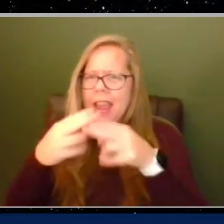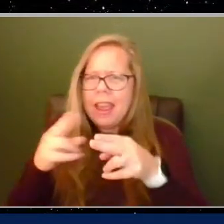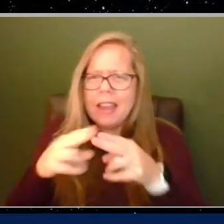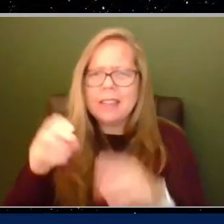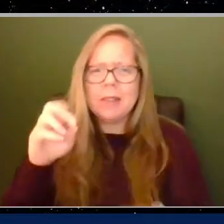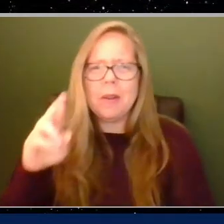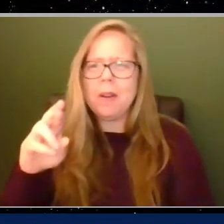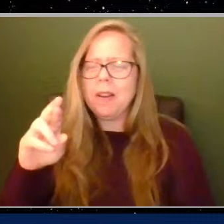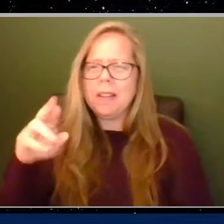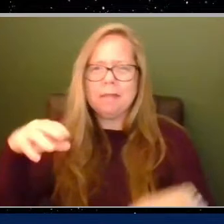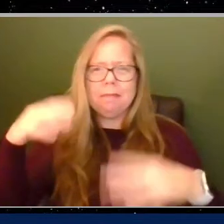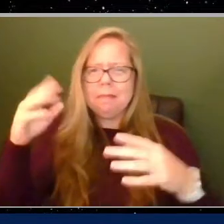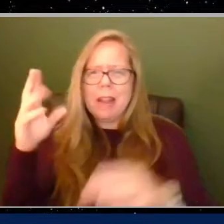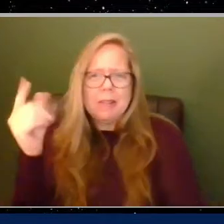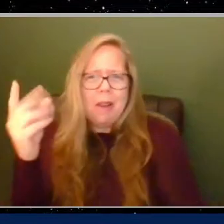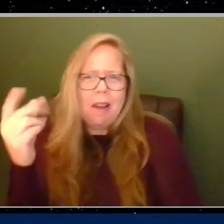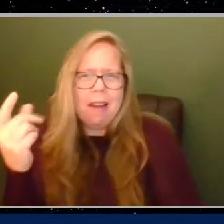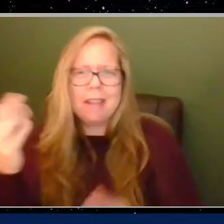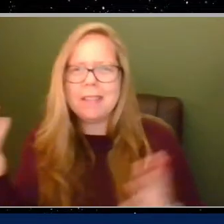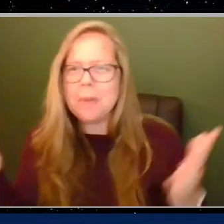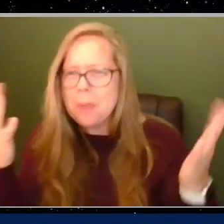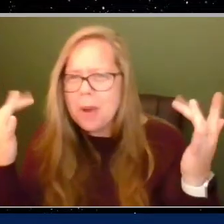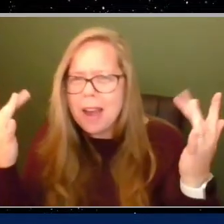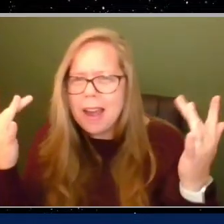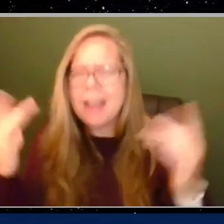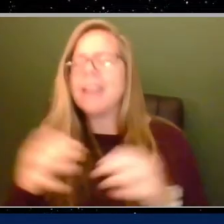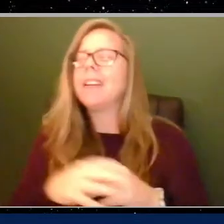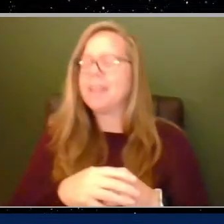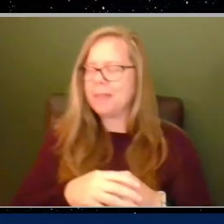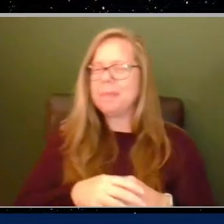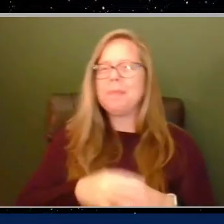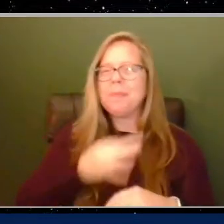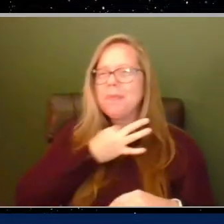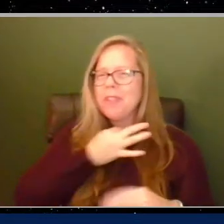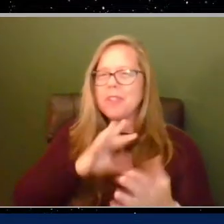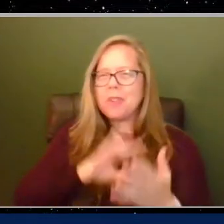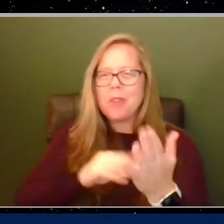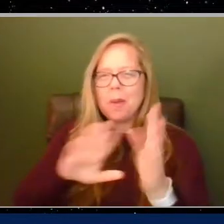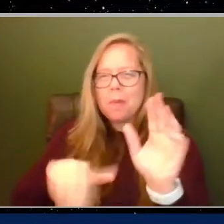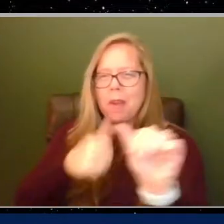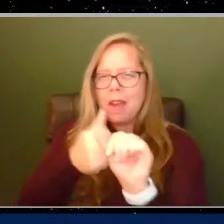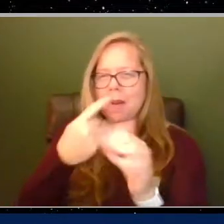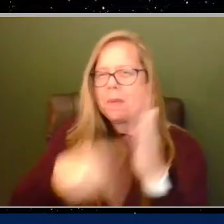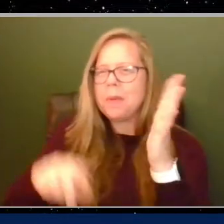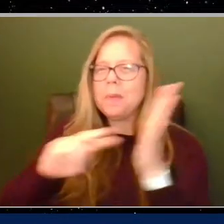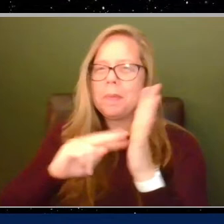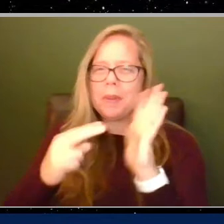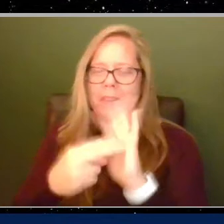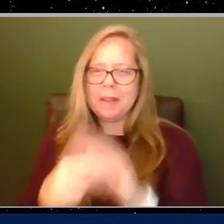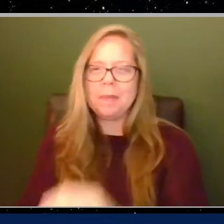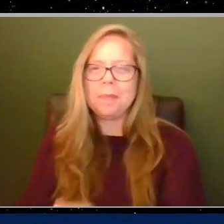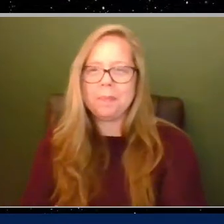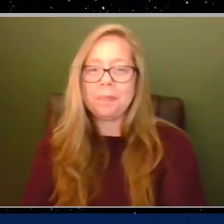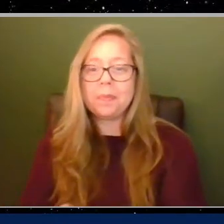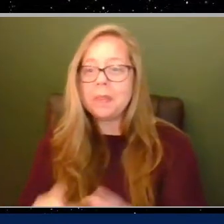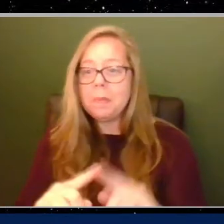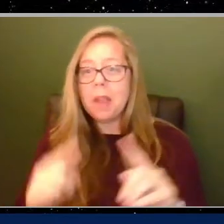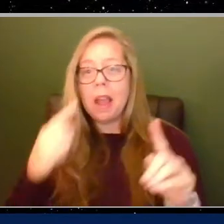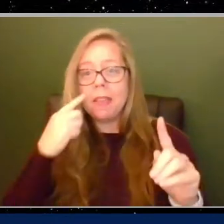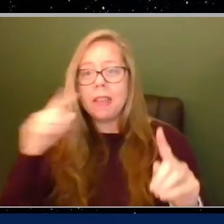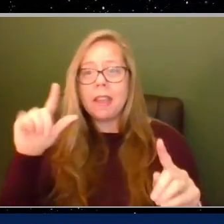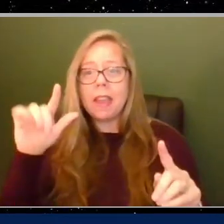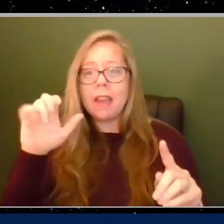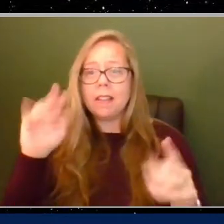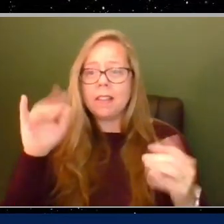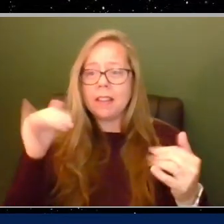guess, sometimes. But I believe here, Ellen, that is going to bring us to the end of our pre-show segment. We'll have our